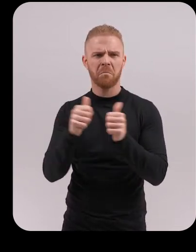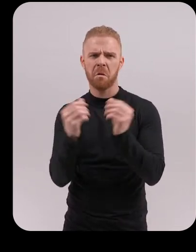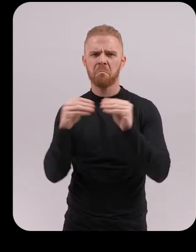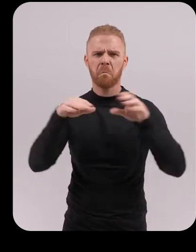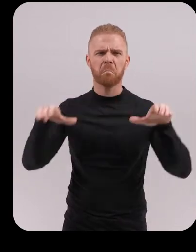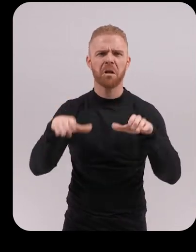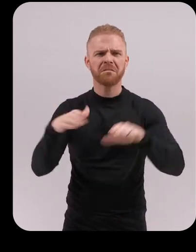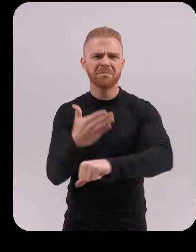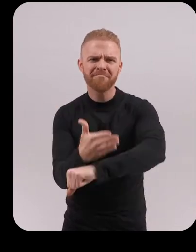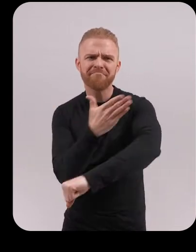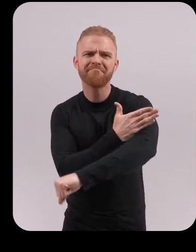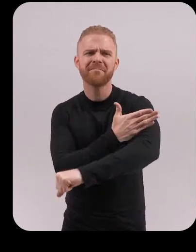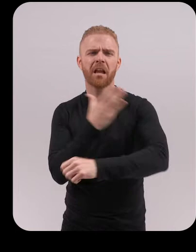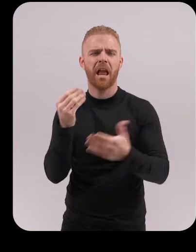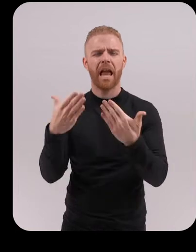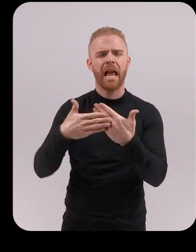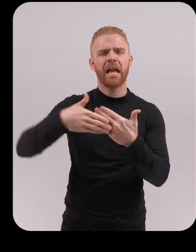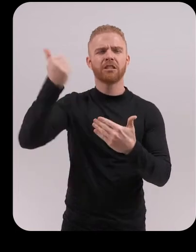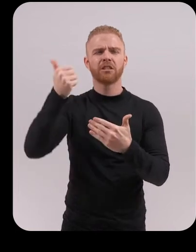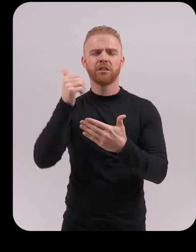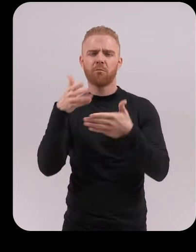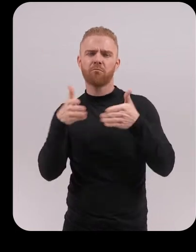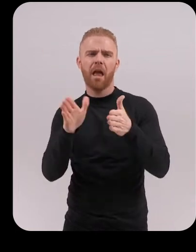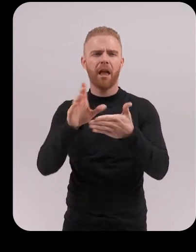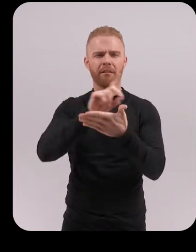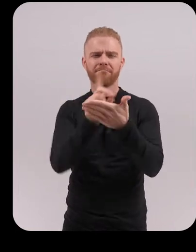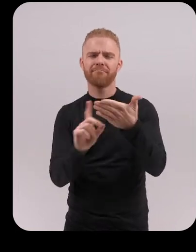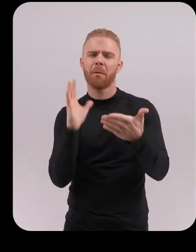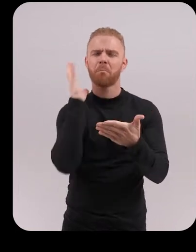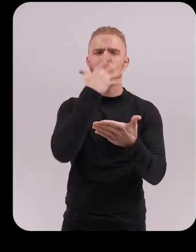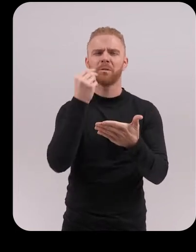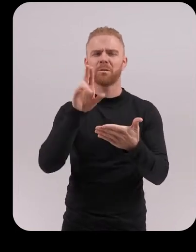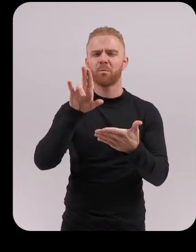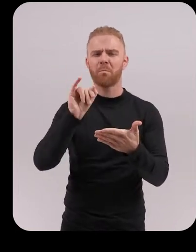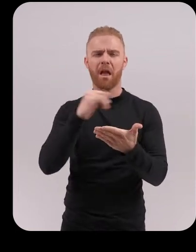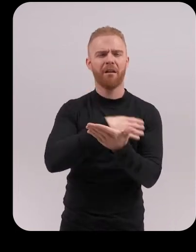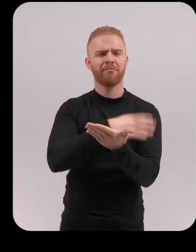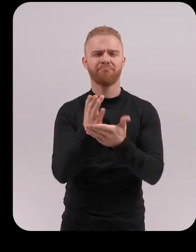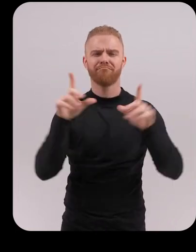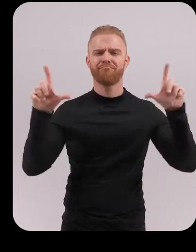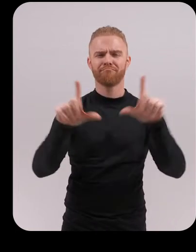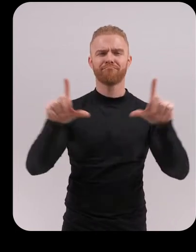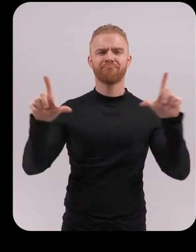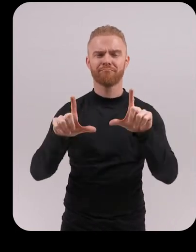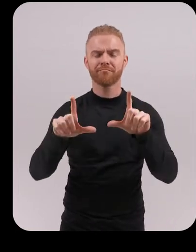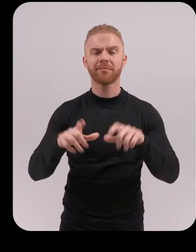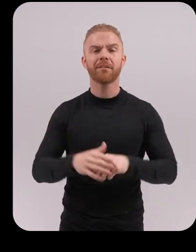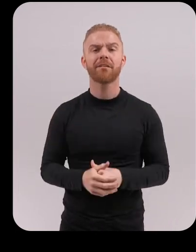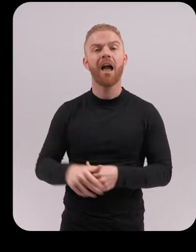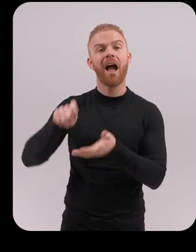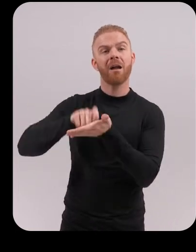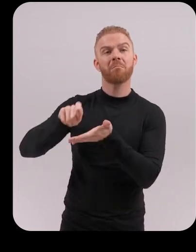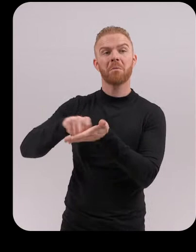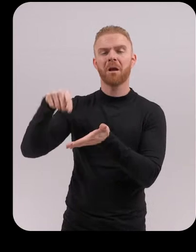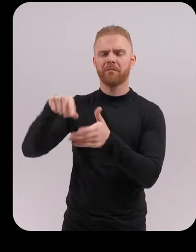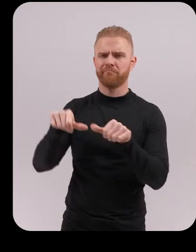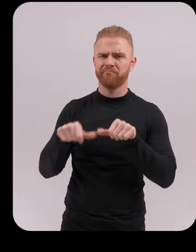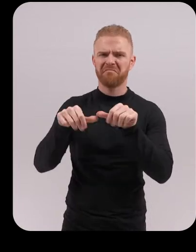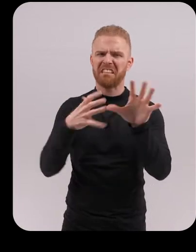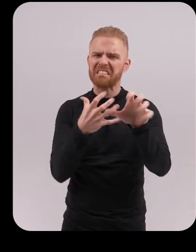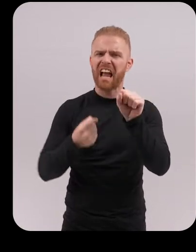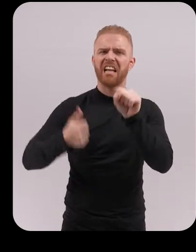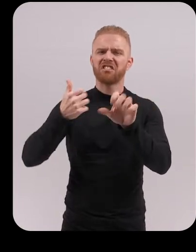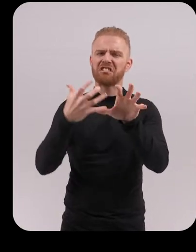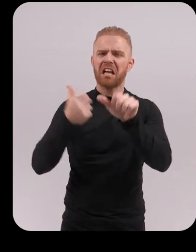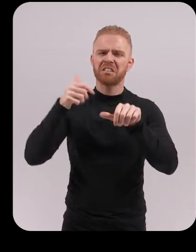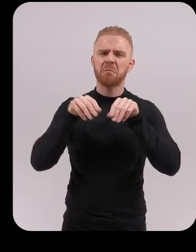performance improvements and easier ways to build beautiful UIs across form factors. Compose continues to be